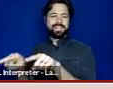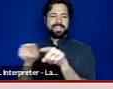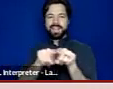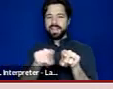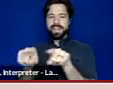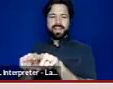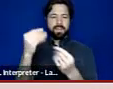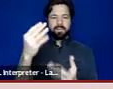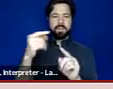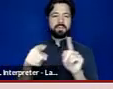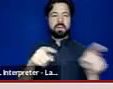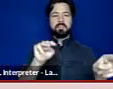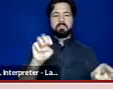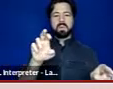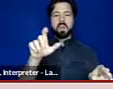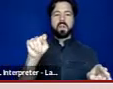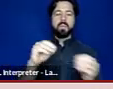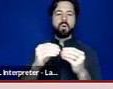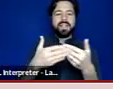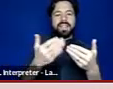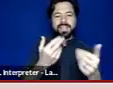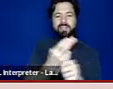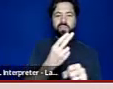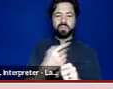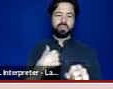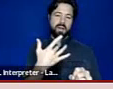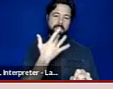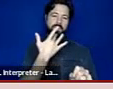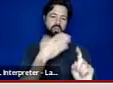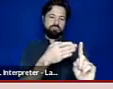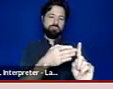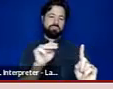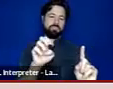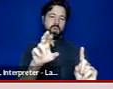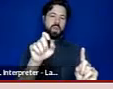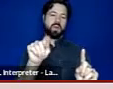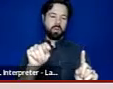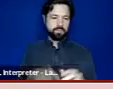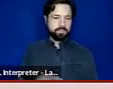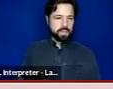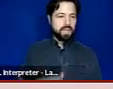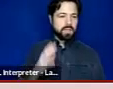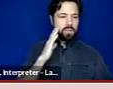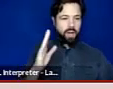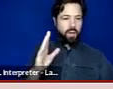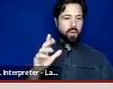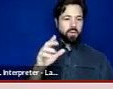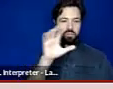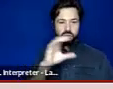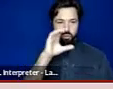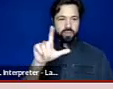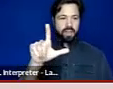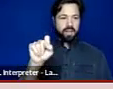I tend to use Merlot a lot. And I'm just going to type Lake-Sumter State College because we're going to toot our own horn today.